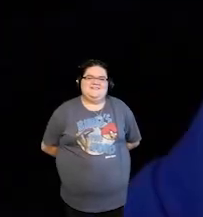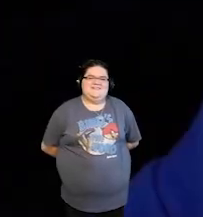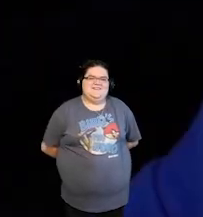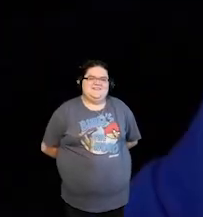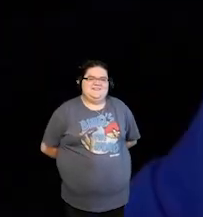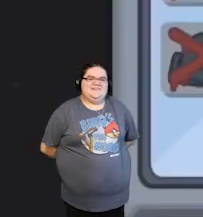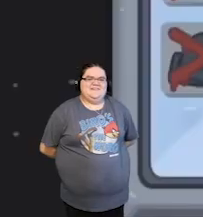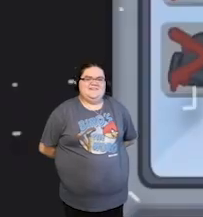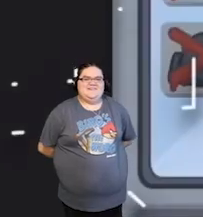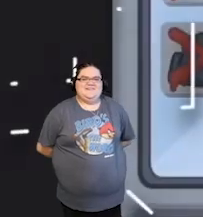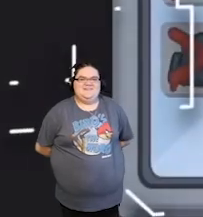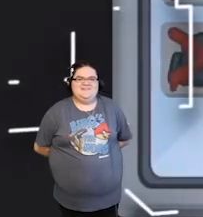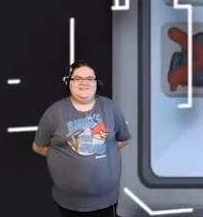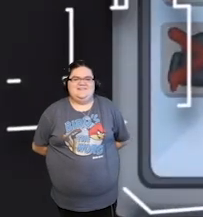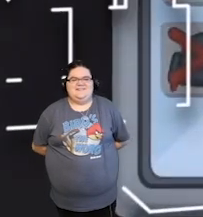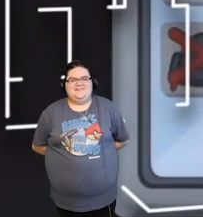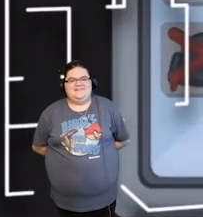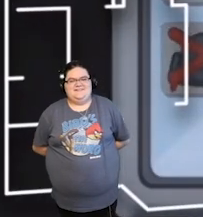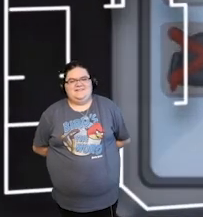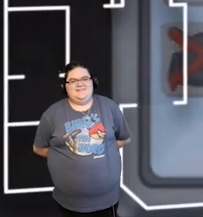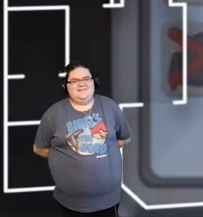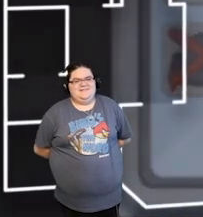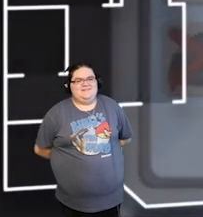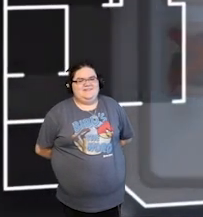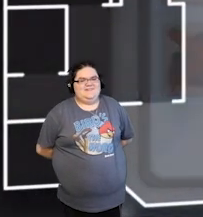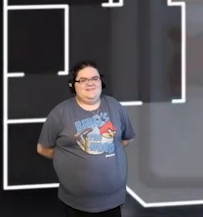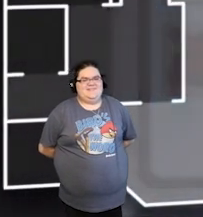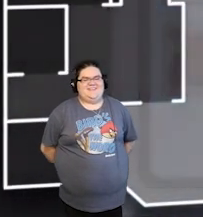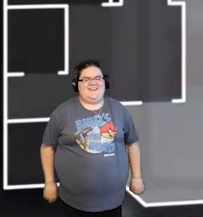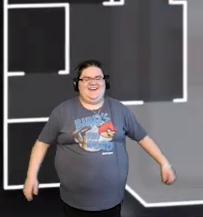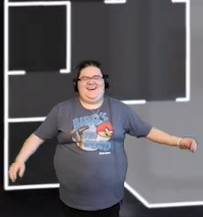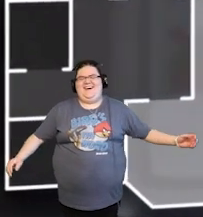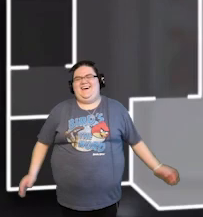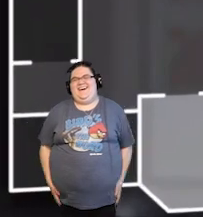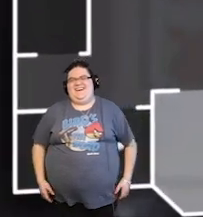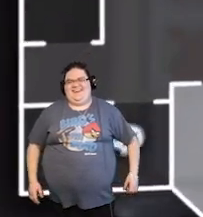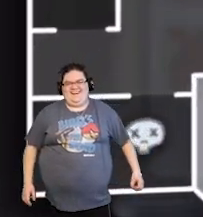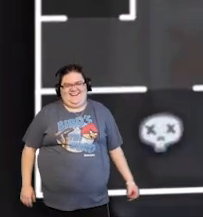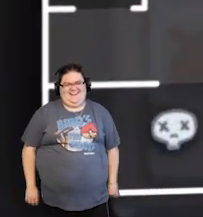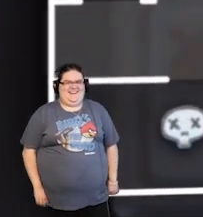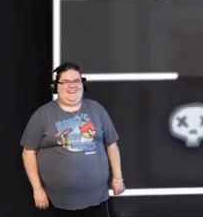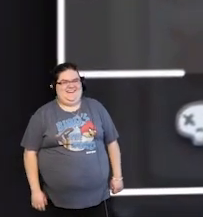Okay. So, this is at the bottom left of the map. That's enough for me.